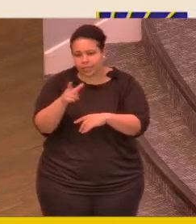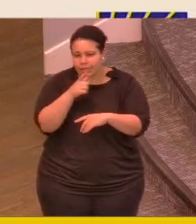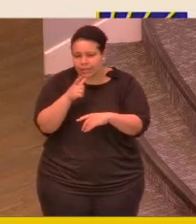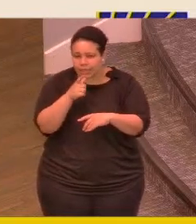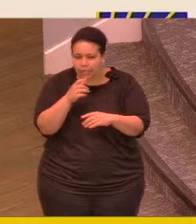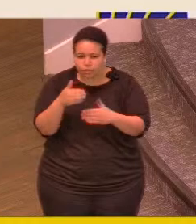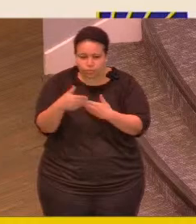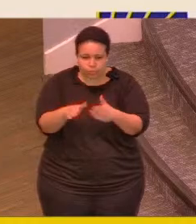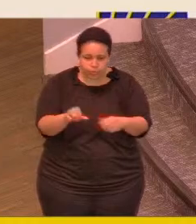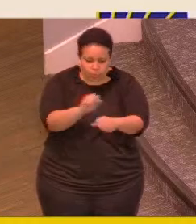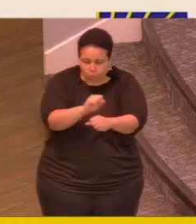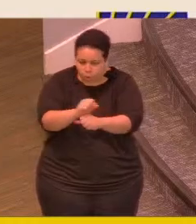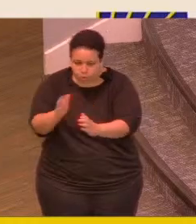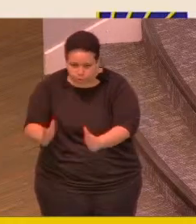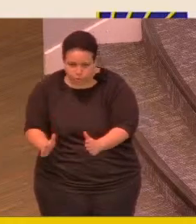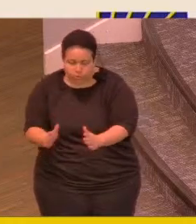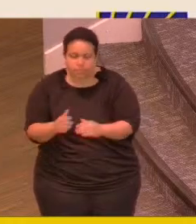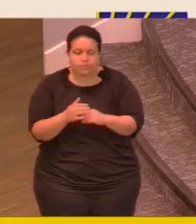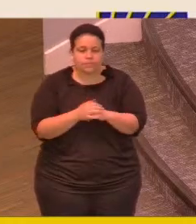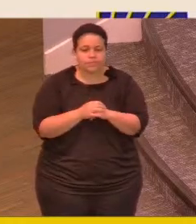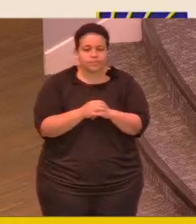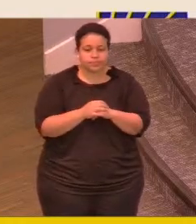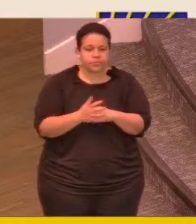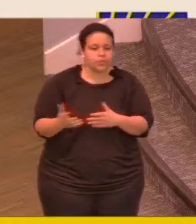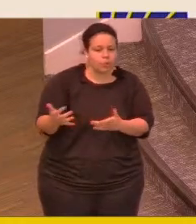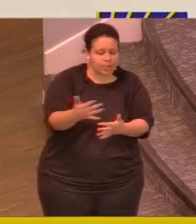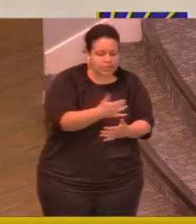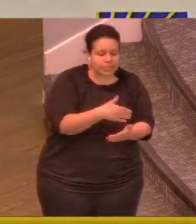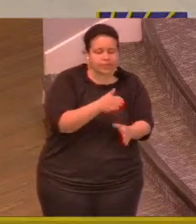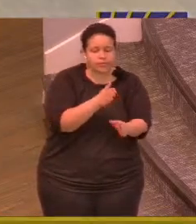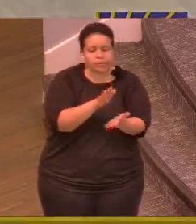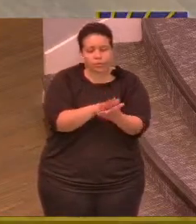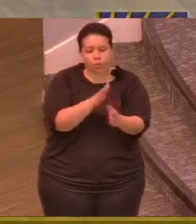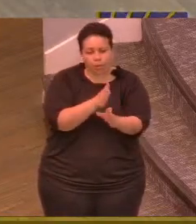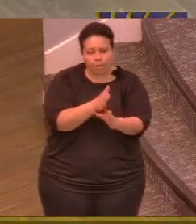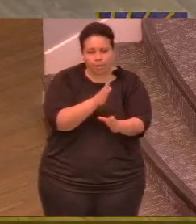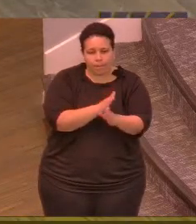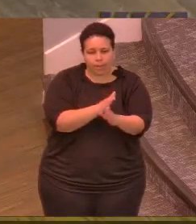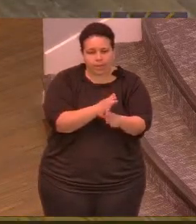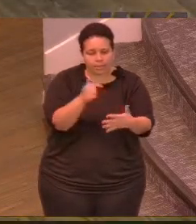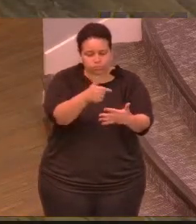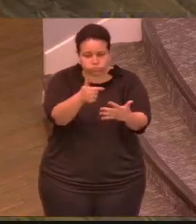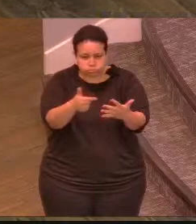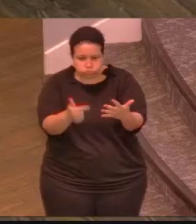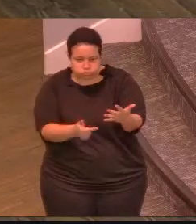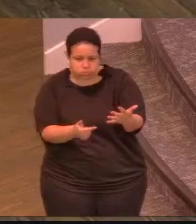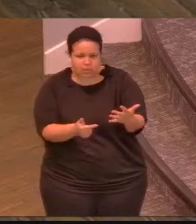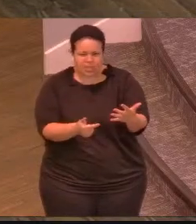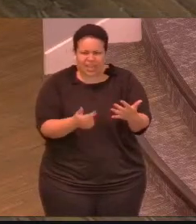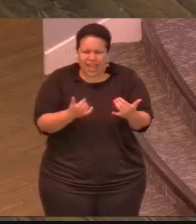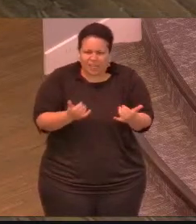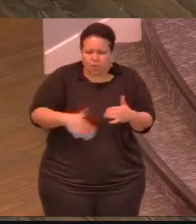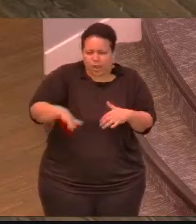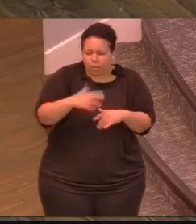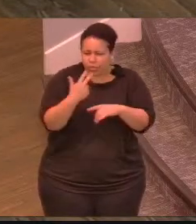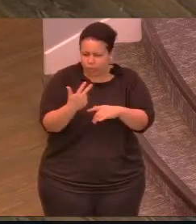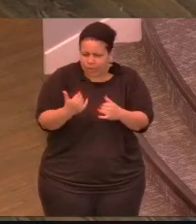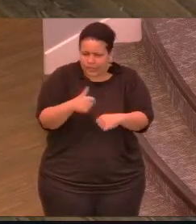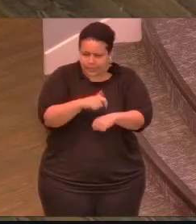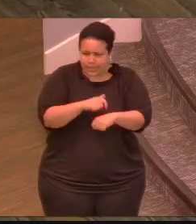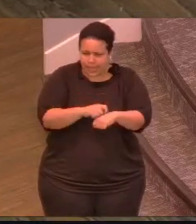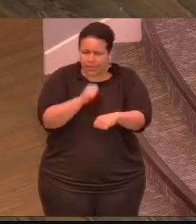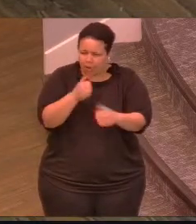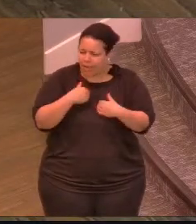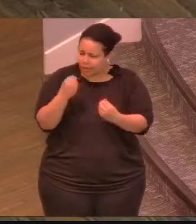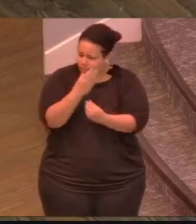will receive a school bus allotment. Last year we got 3 additional buses around this time. We don't have that information yet, but really what we need to do is